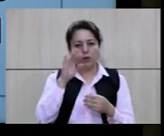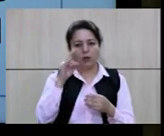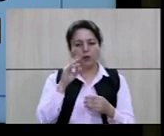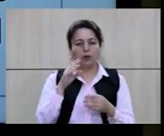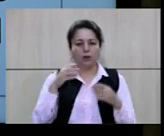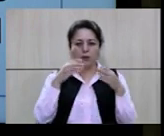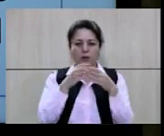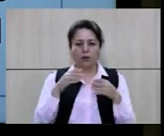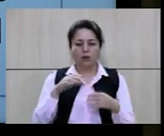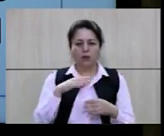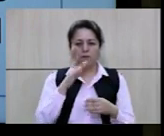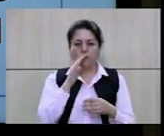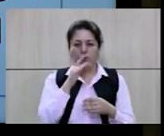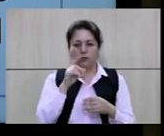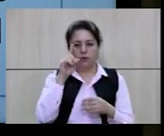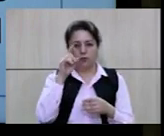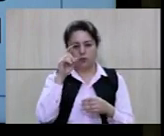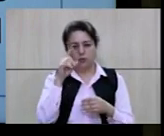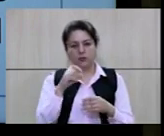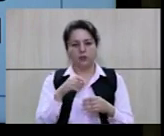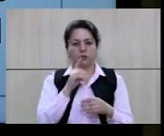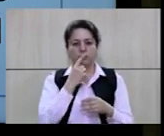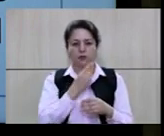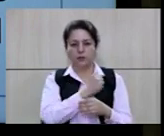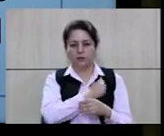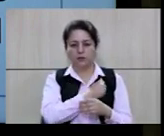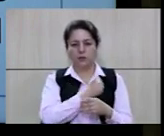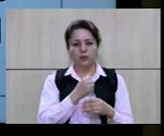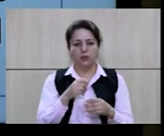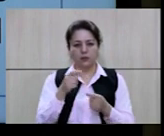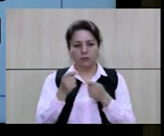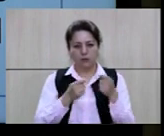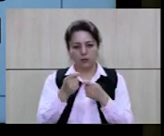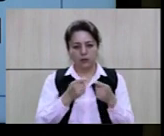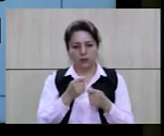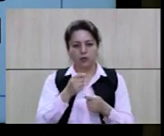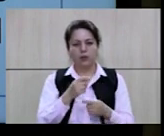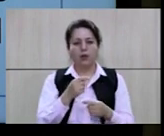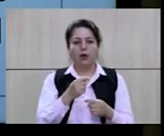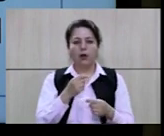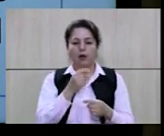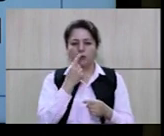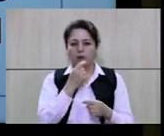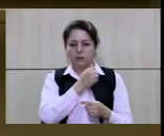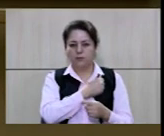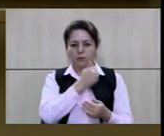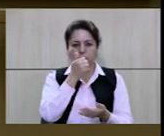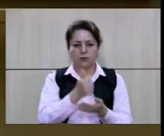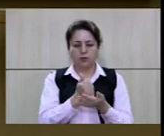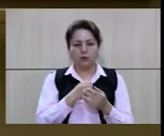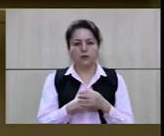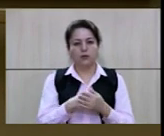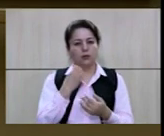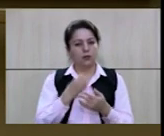davrlarida 100 ta otliq askarga qo'mondonlik qilgan harbiy boshliq.